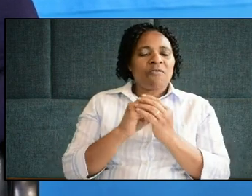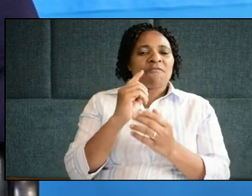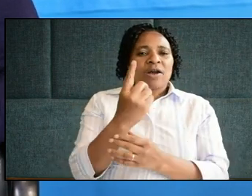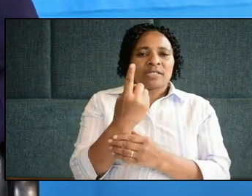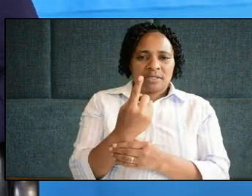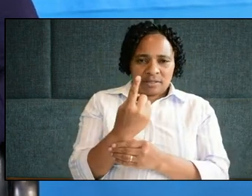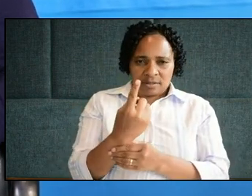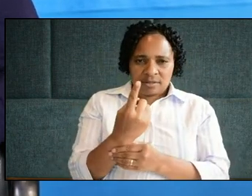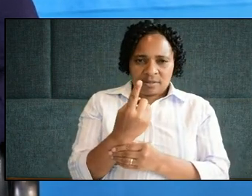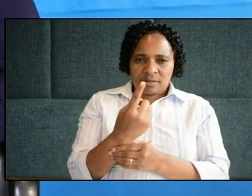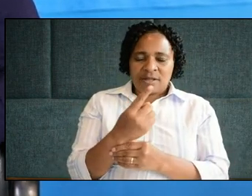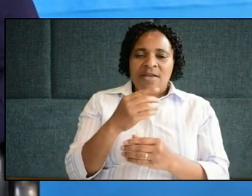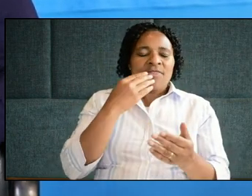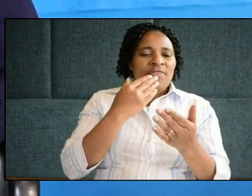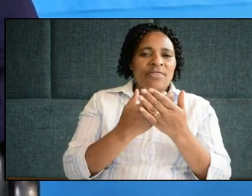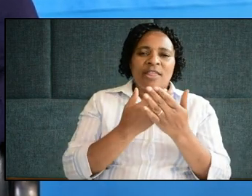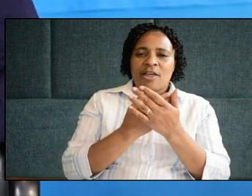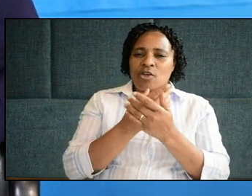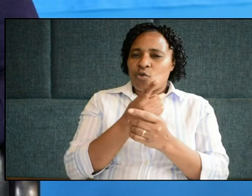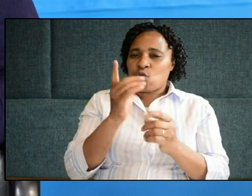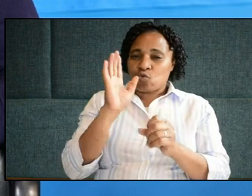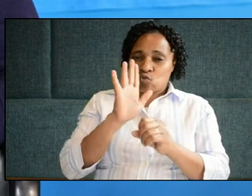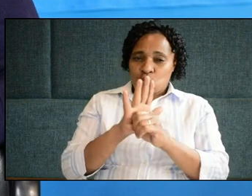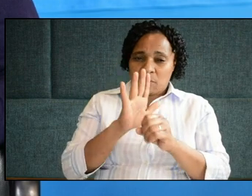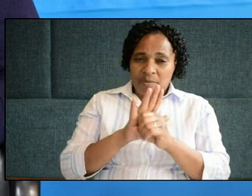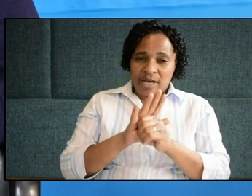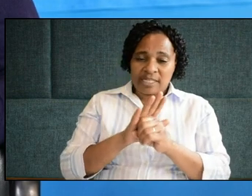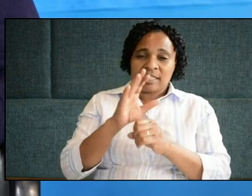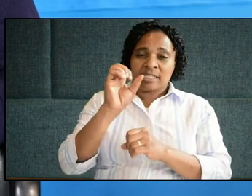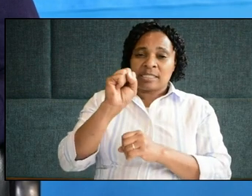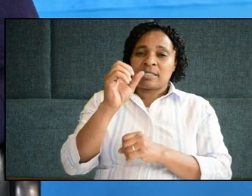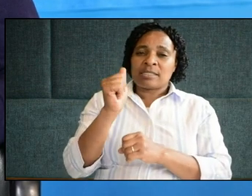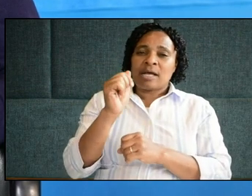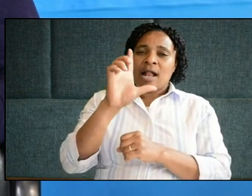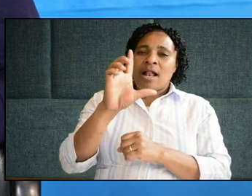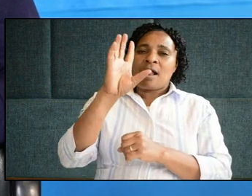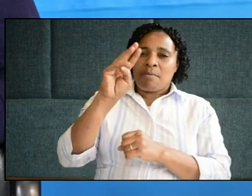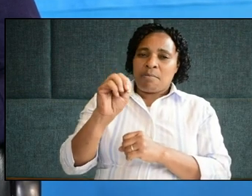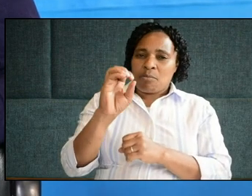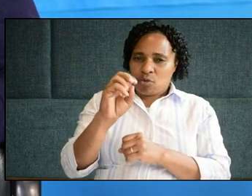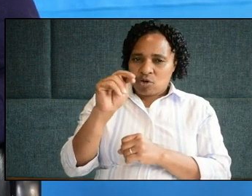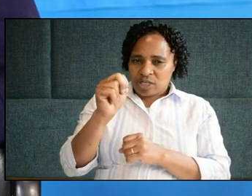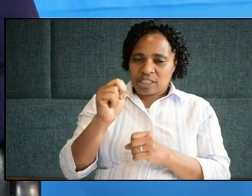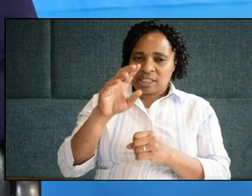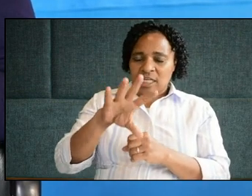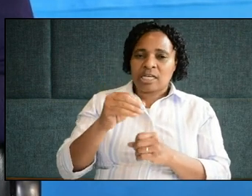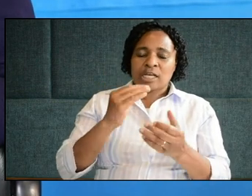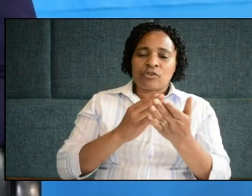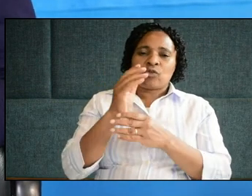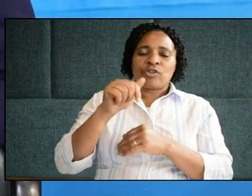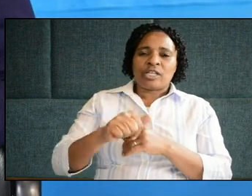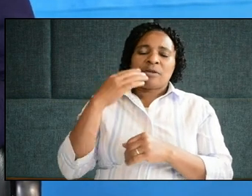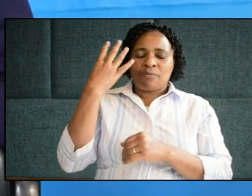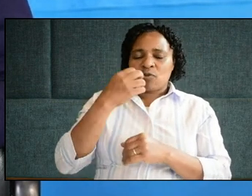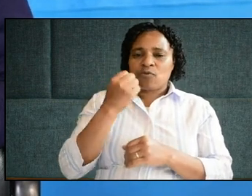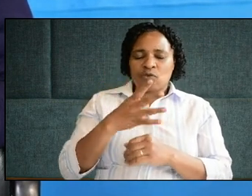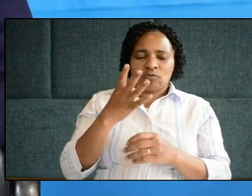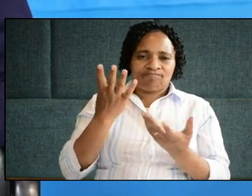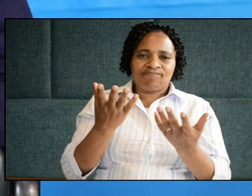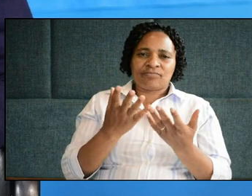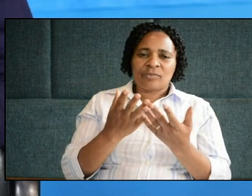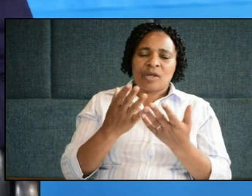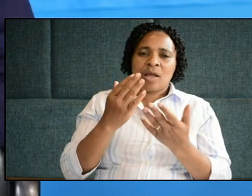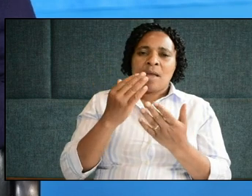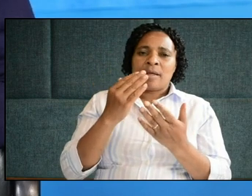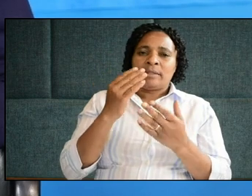first. Thank you very much, Salmon, for taking us through that beautiful session. Now, Ashleigh, I just want